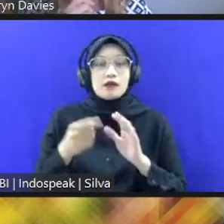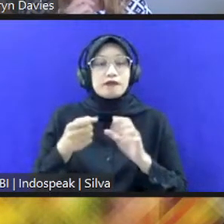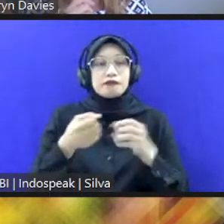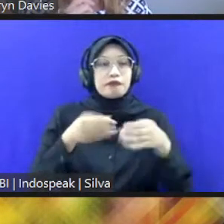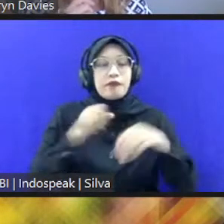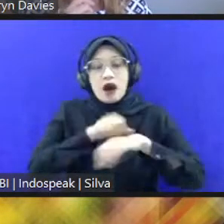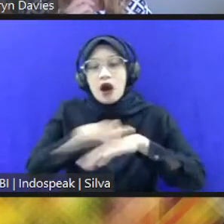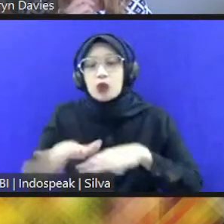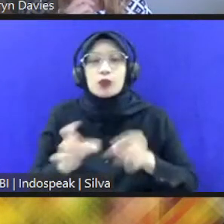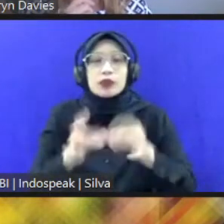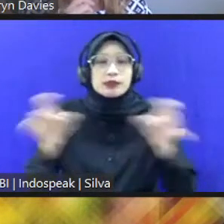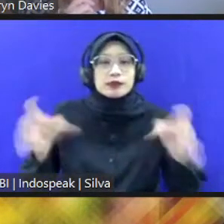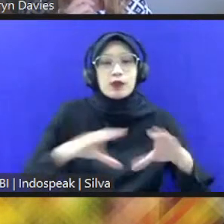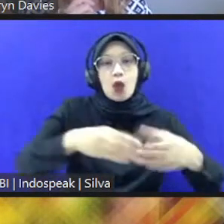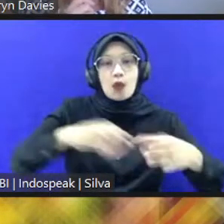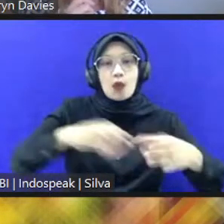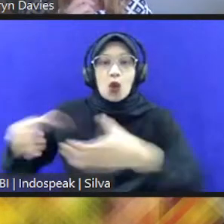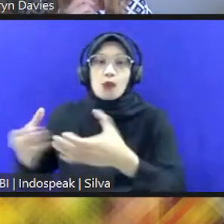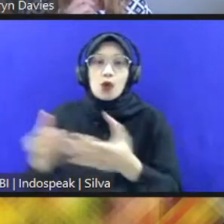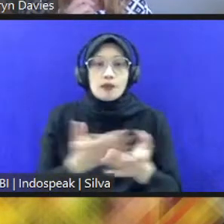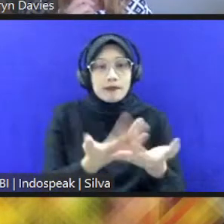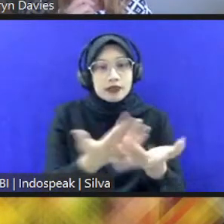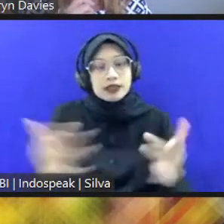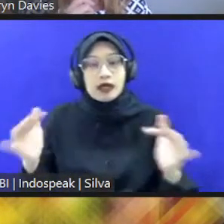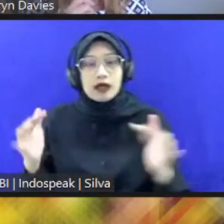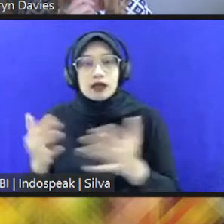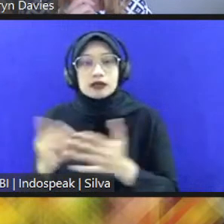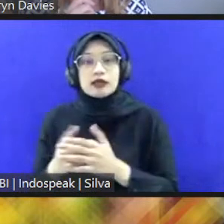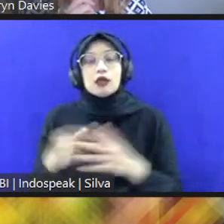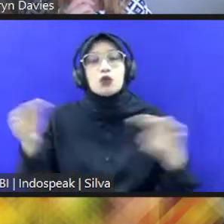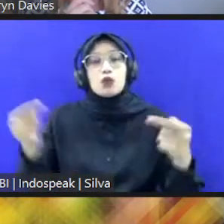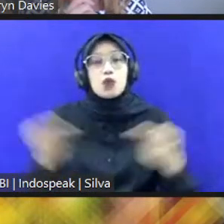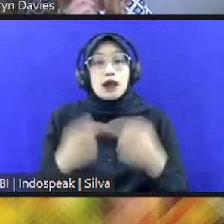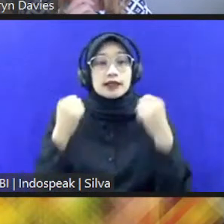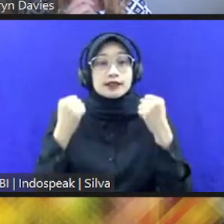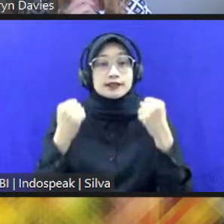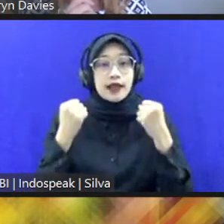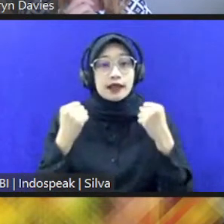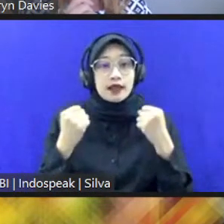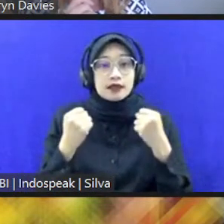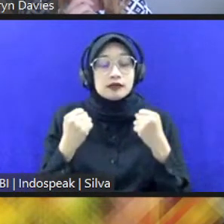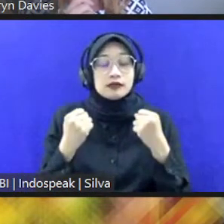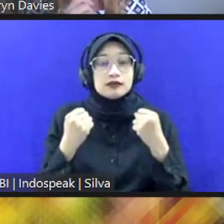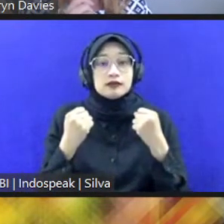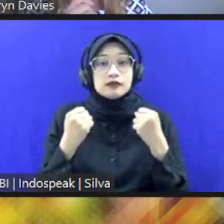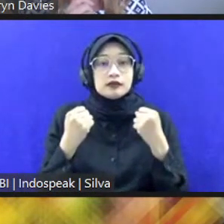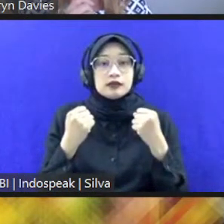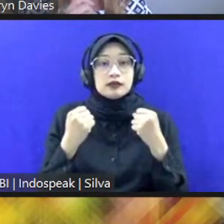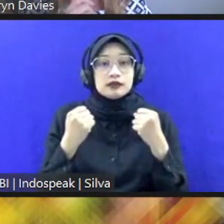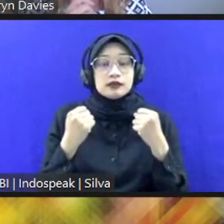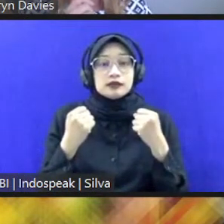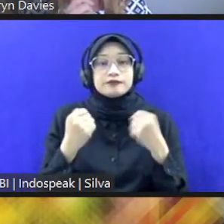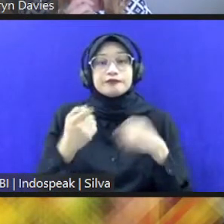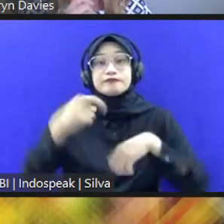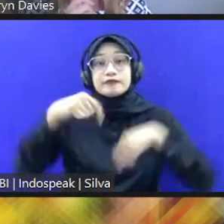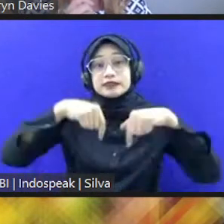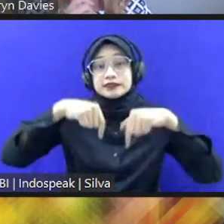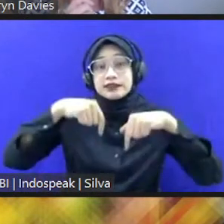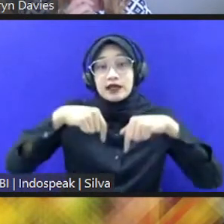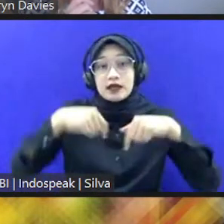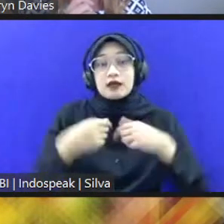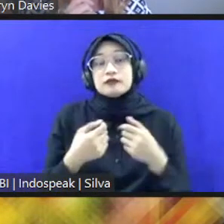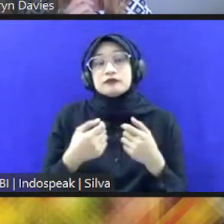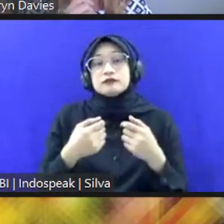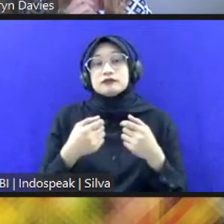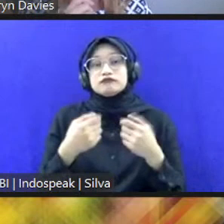groups in relation to health issues. I mean, at the moment, we're not